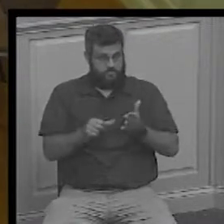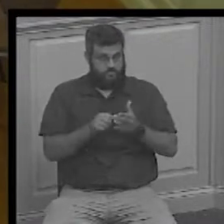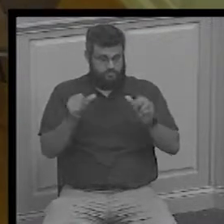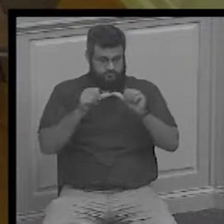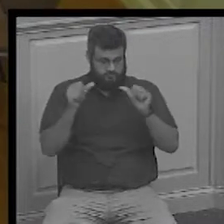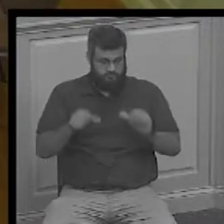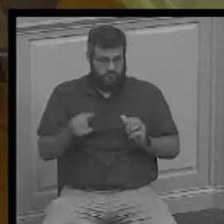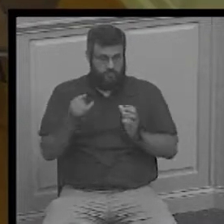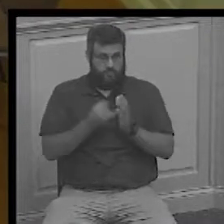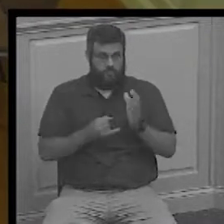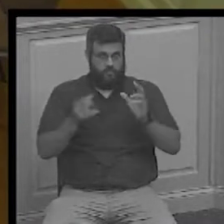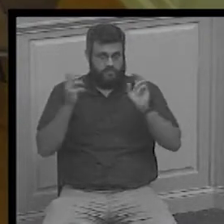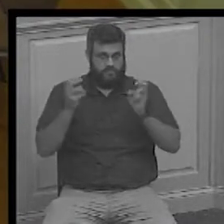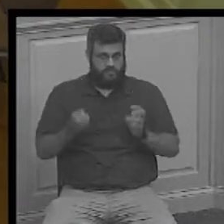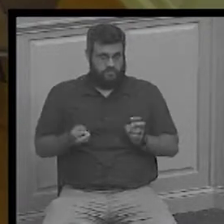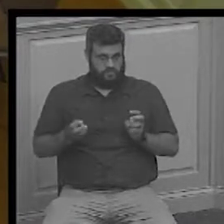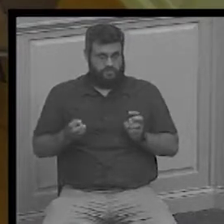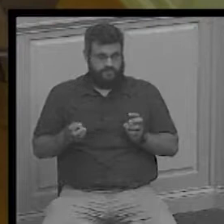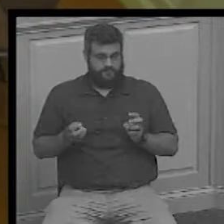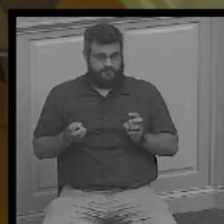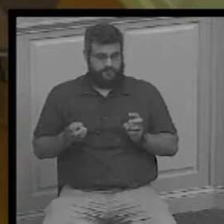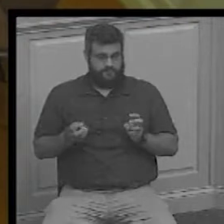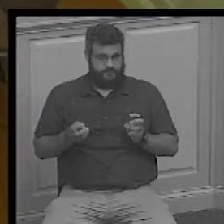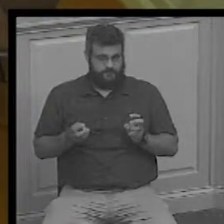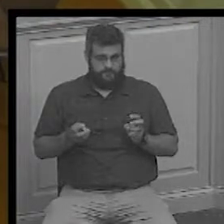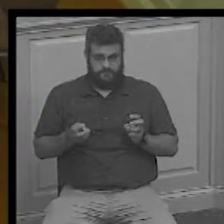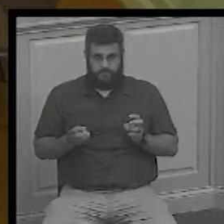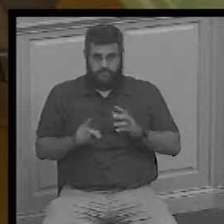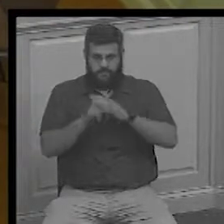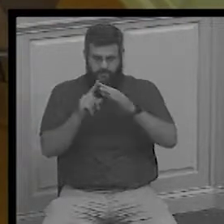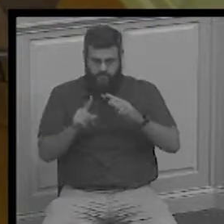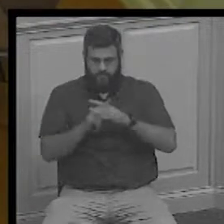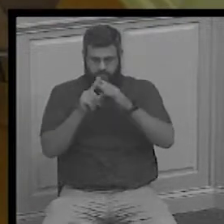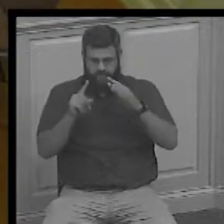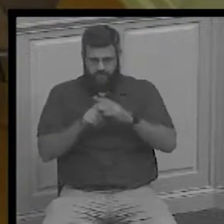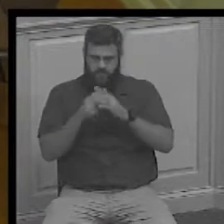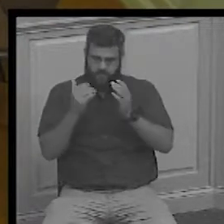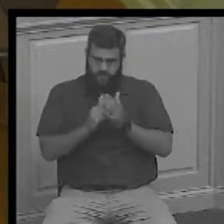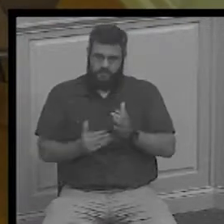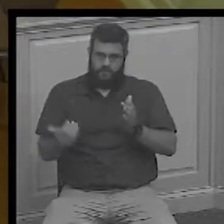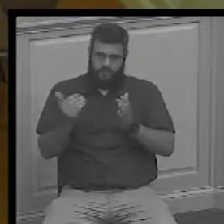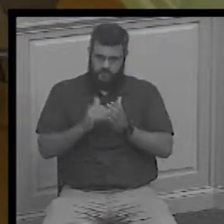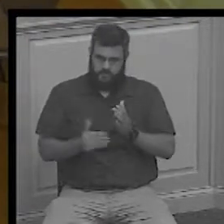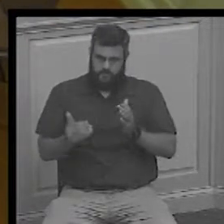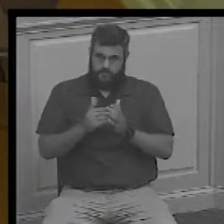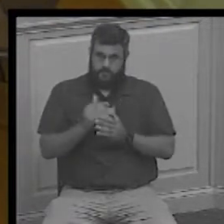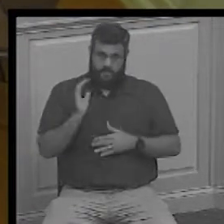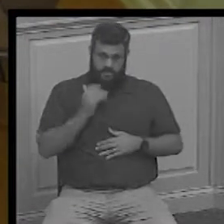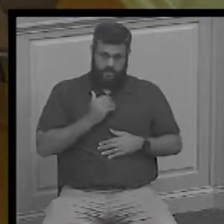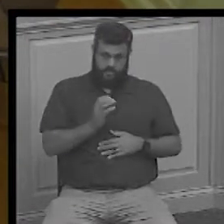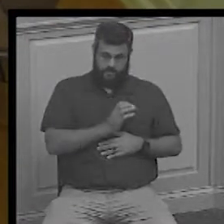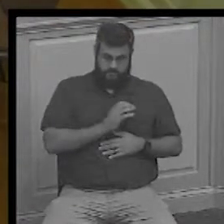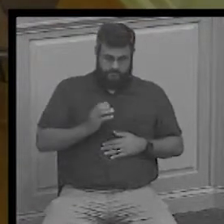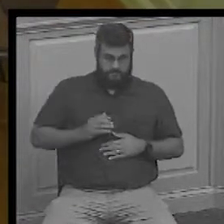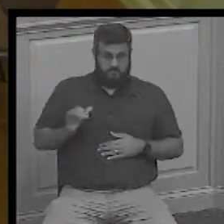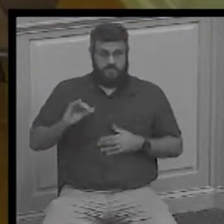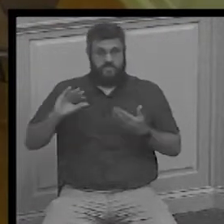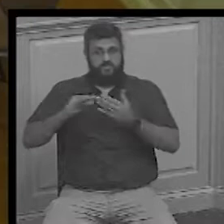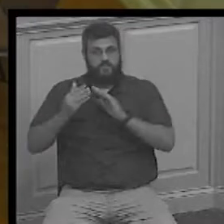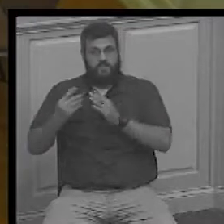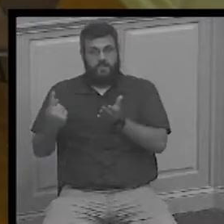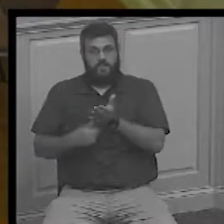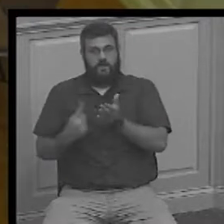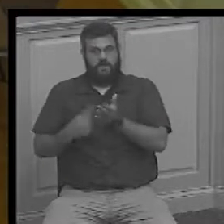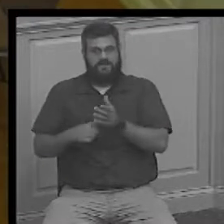art issues. It keeps coming up over and over and over again in our committee, but also in community discussions.